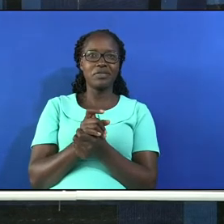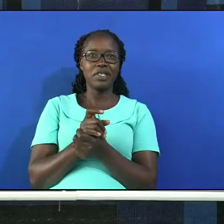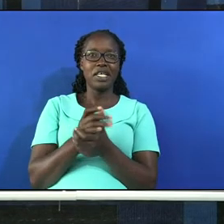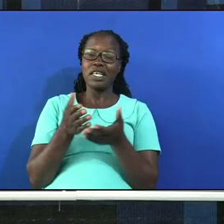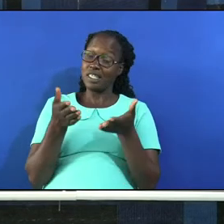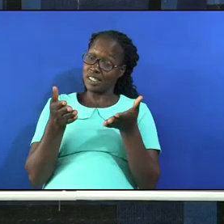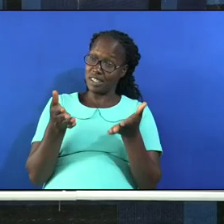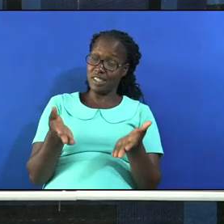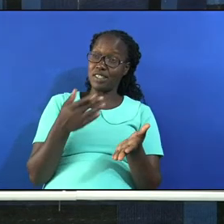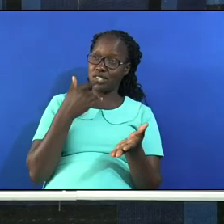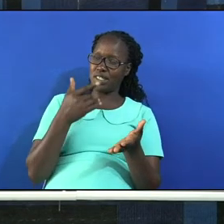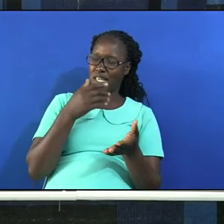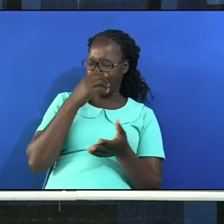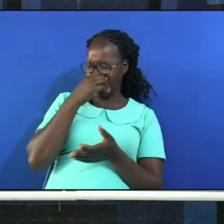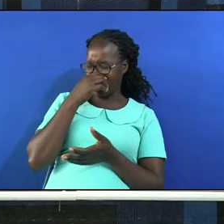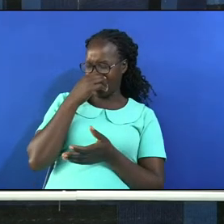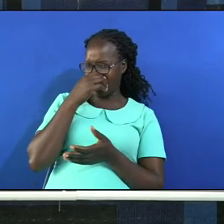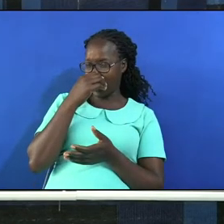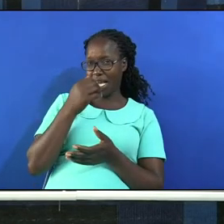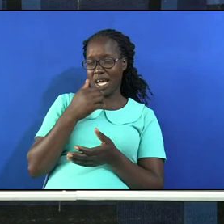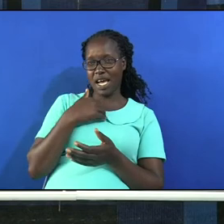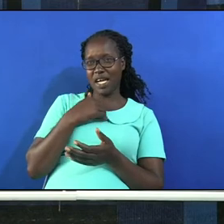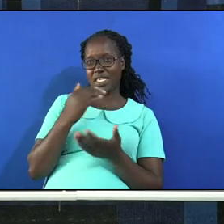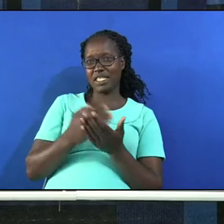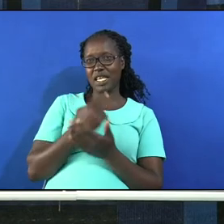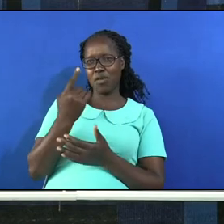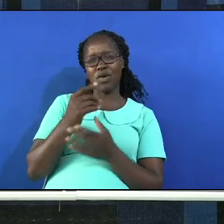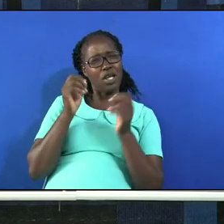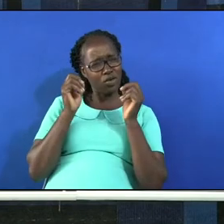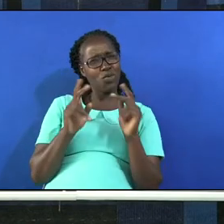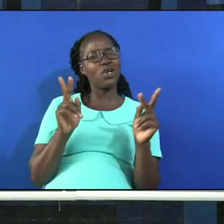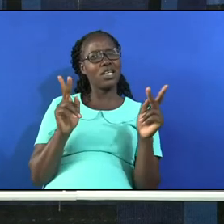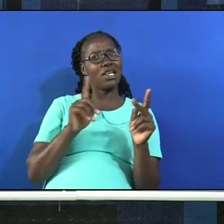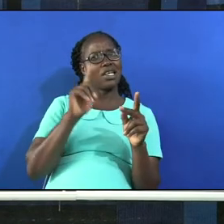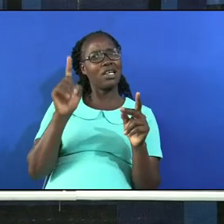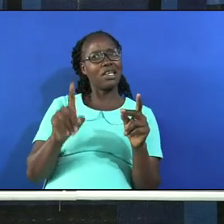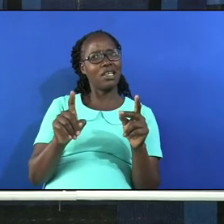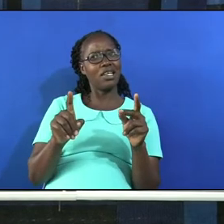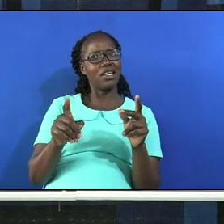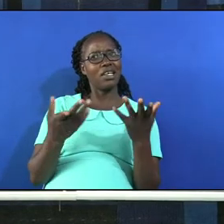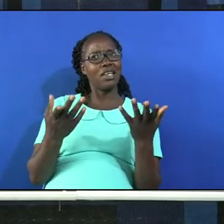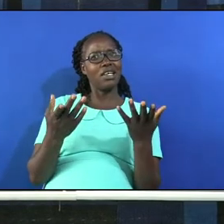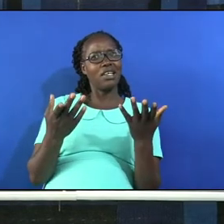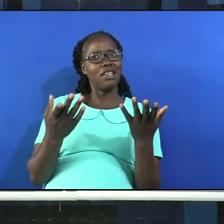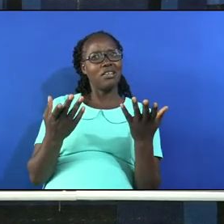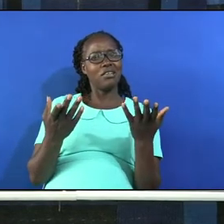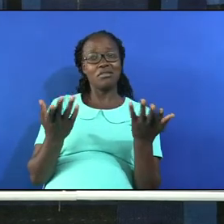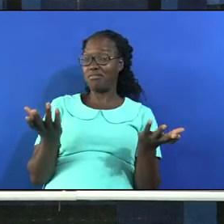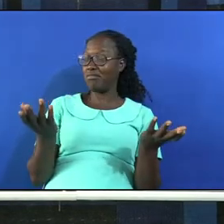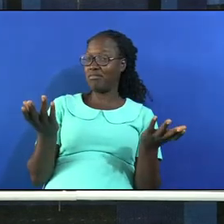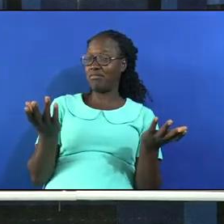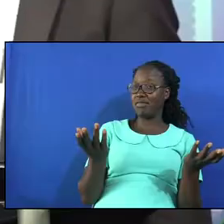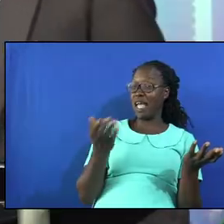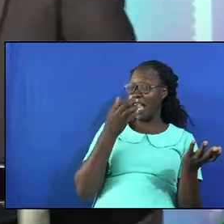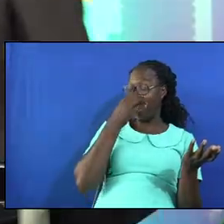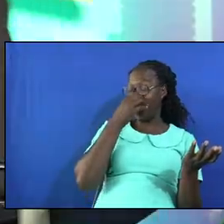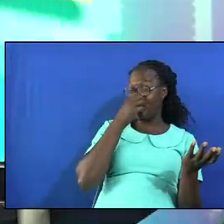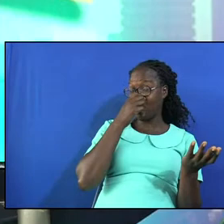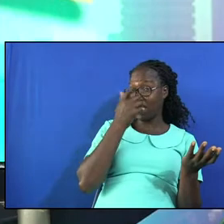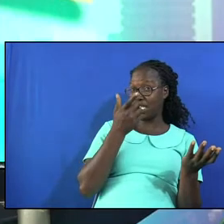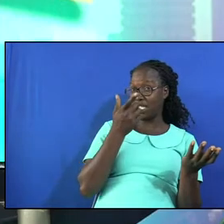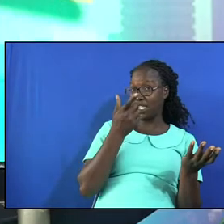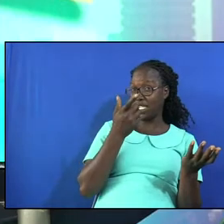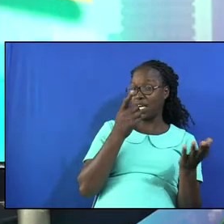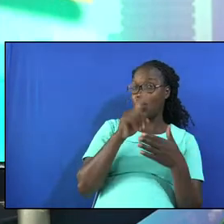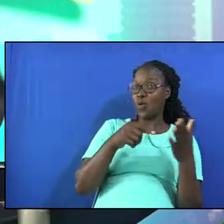And here you are saying, I wish I had someone. Are you okay? I'm just finding out, are you okay? I wish, that's